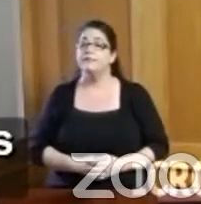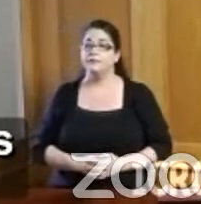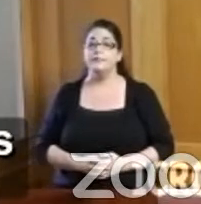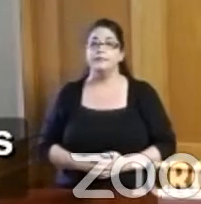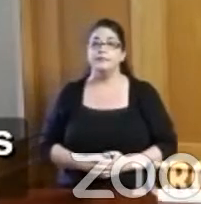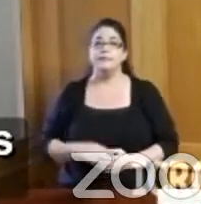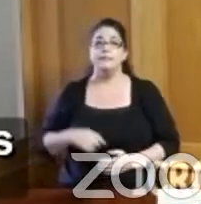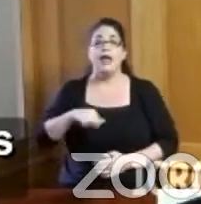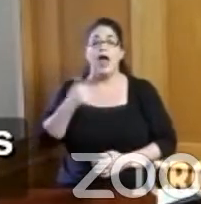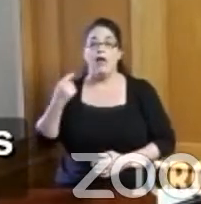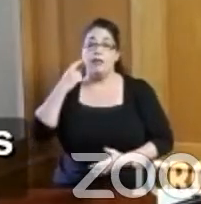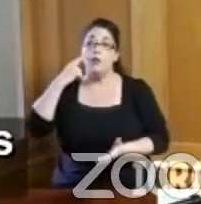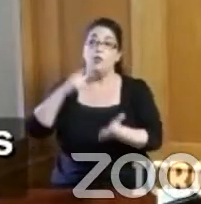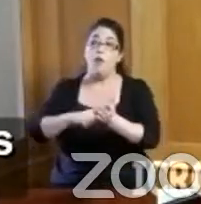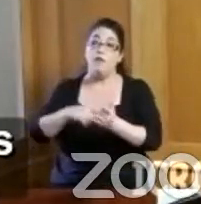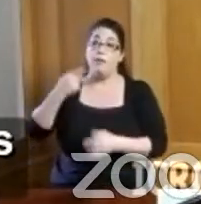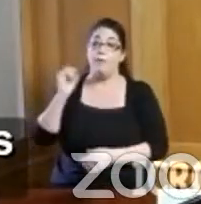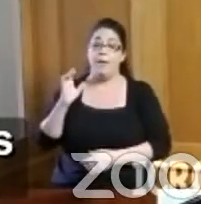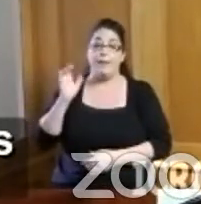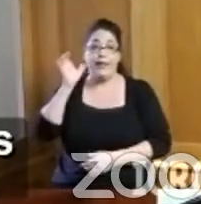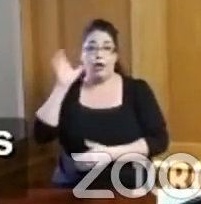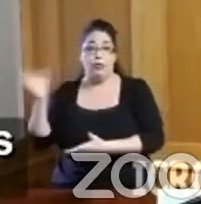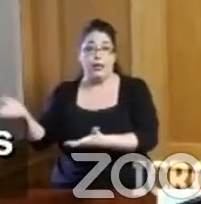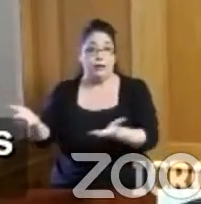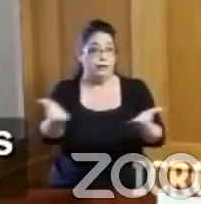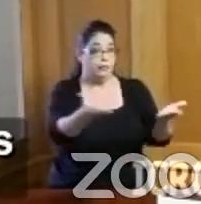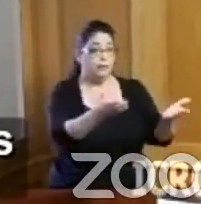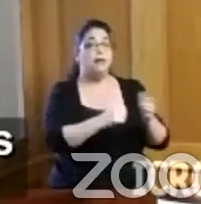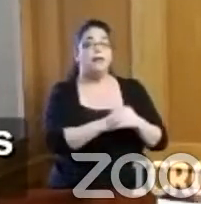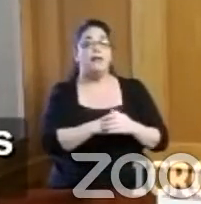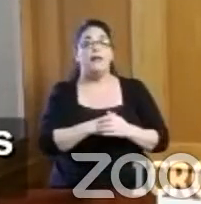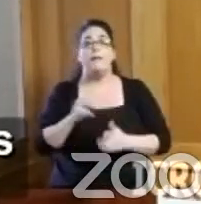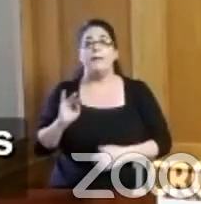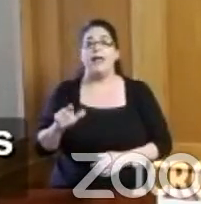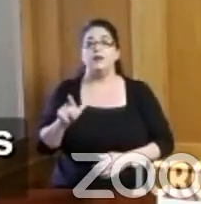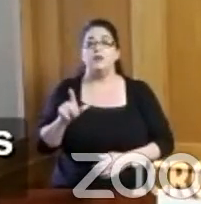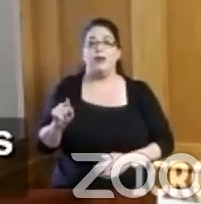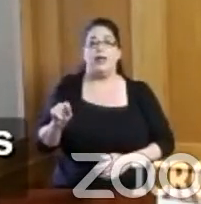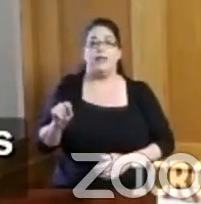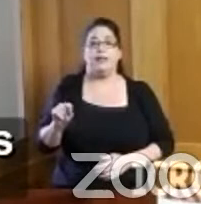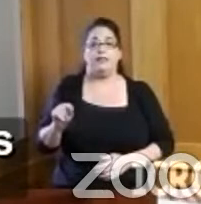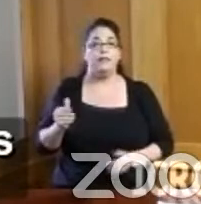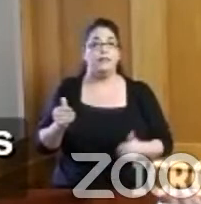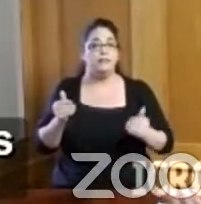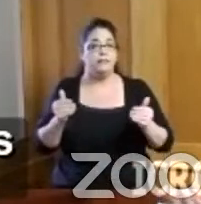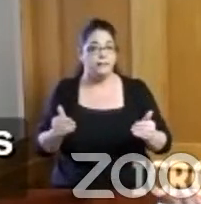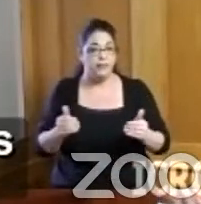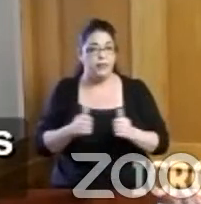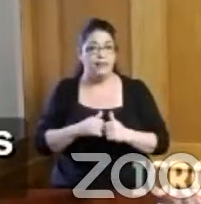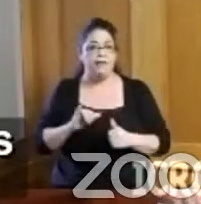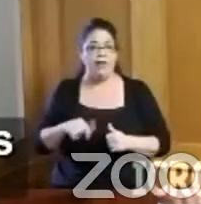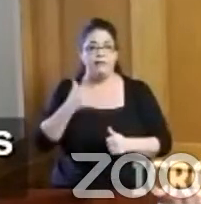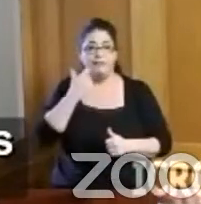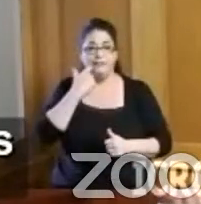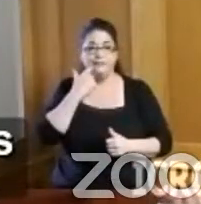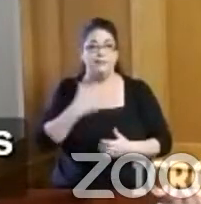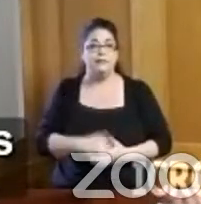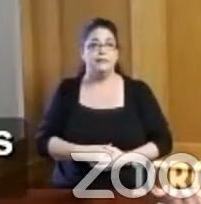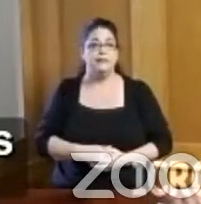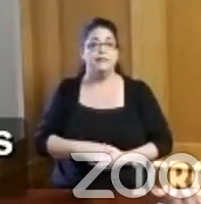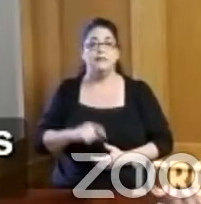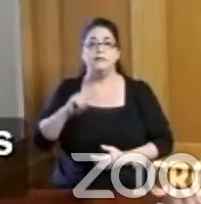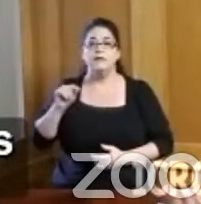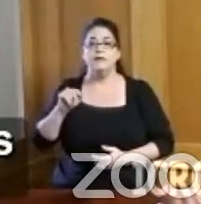was a notified public hearing with the Hamilton County Rural Zoning Commission on May 20th. And the